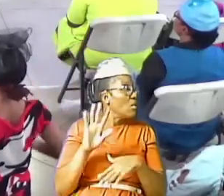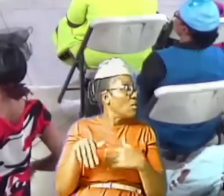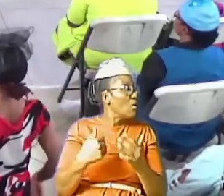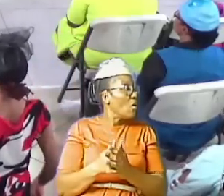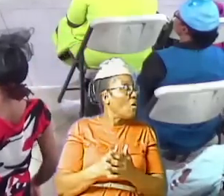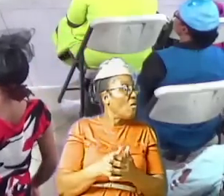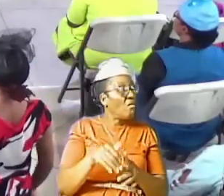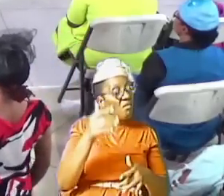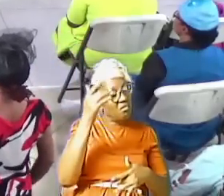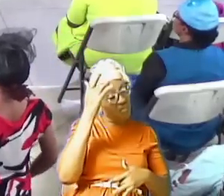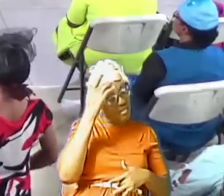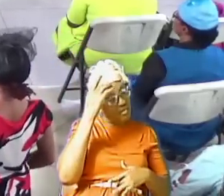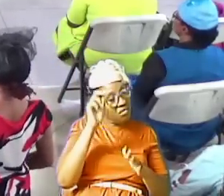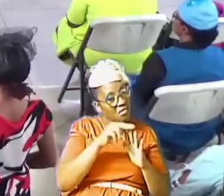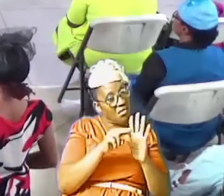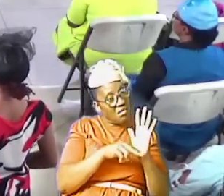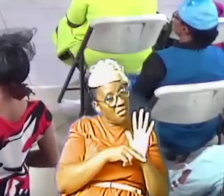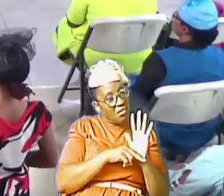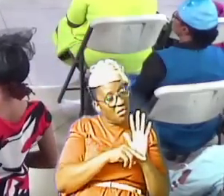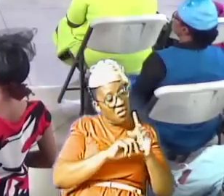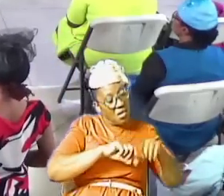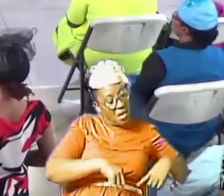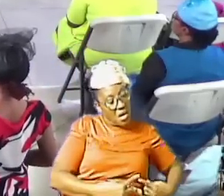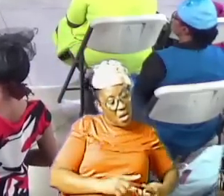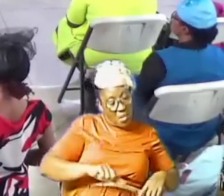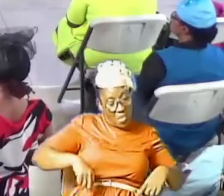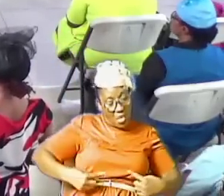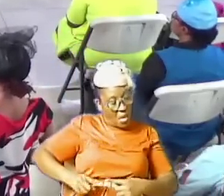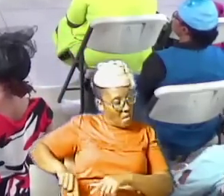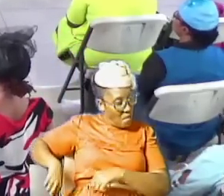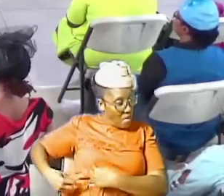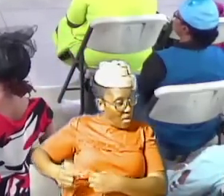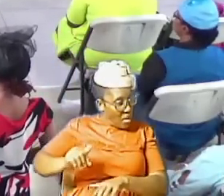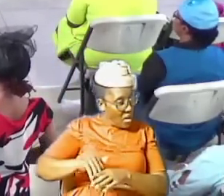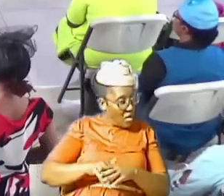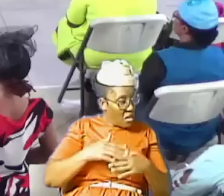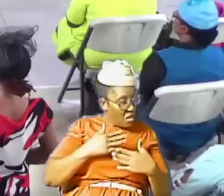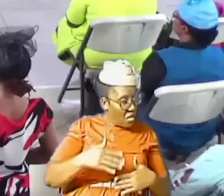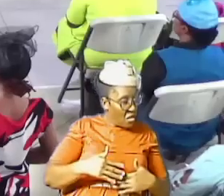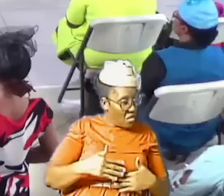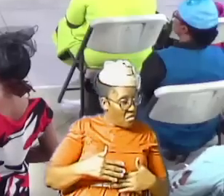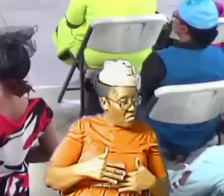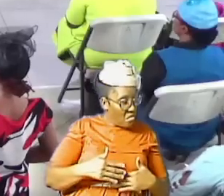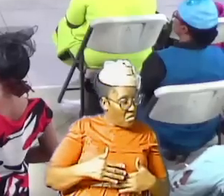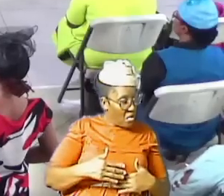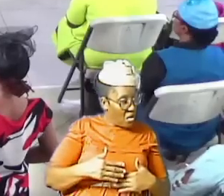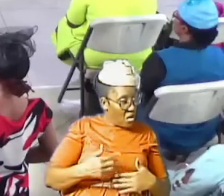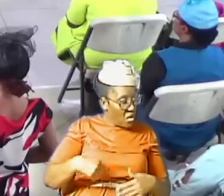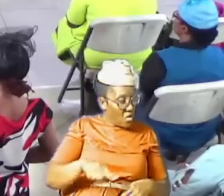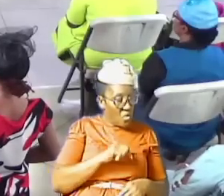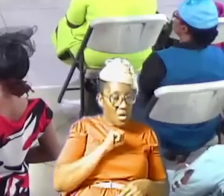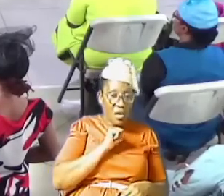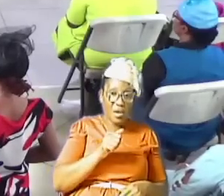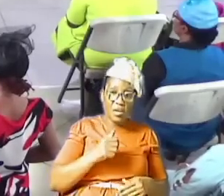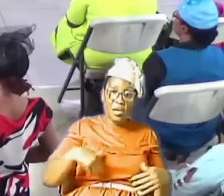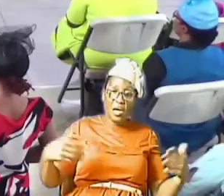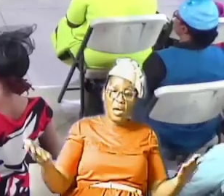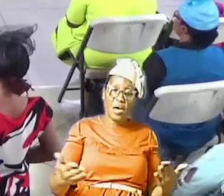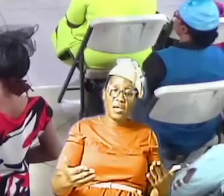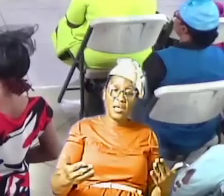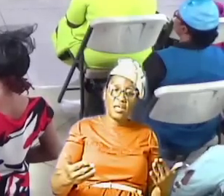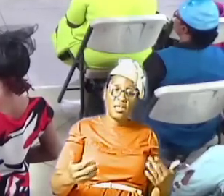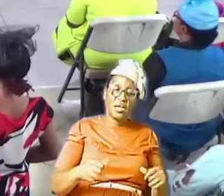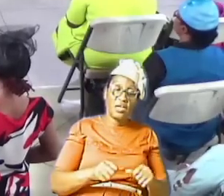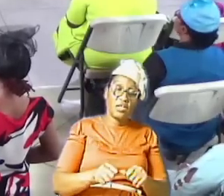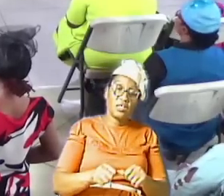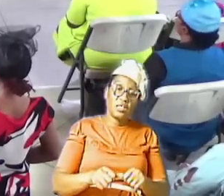all the aches of the body, hallelujah, we're glad that we are not here to stay. We're just passing through. Hallelujah. One